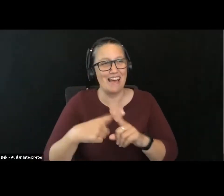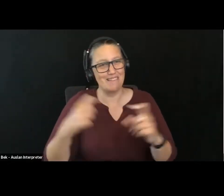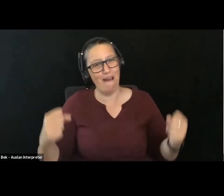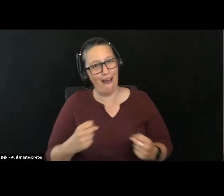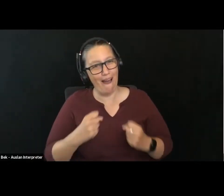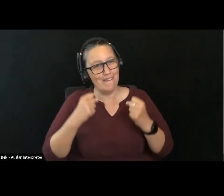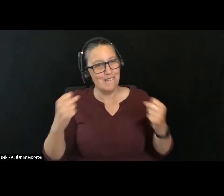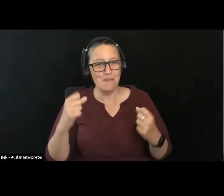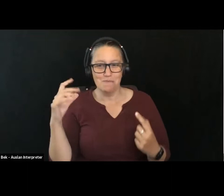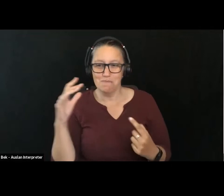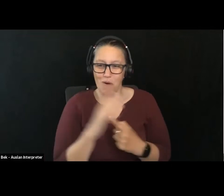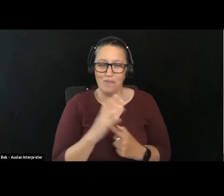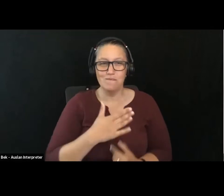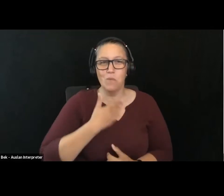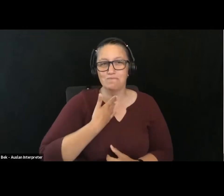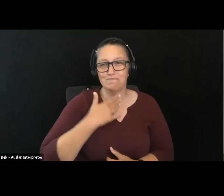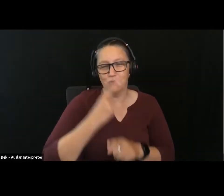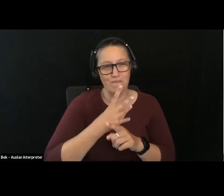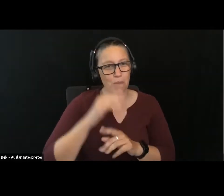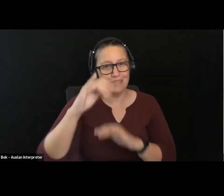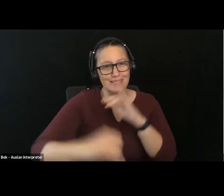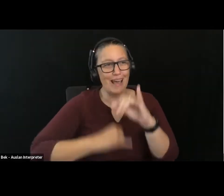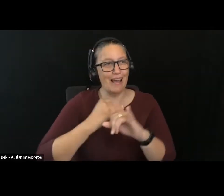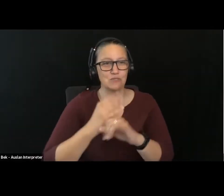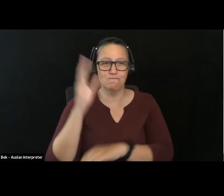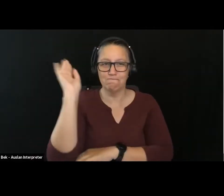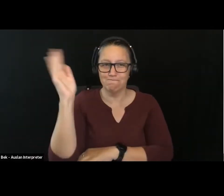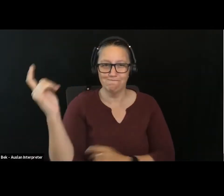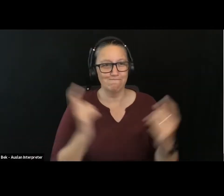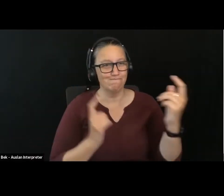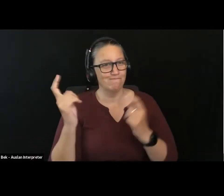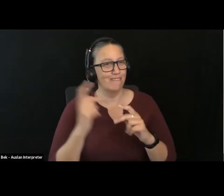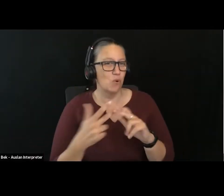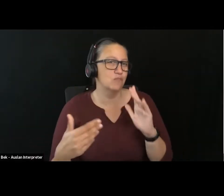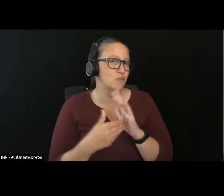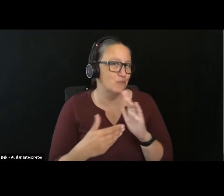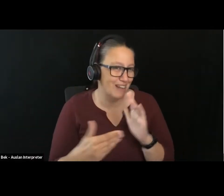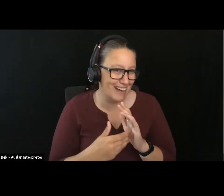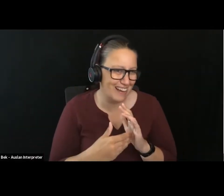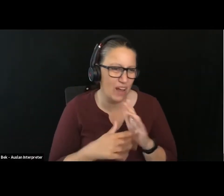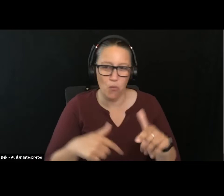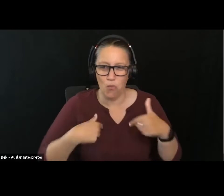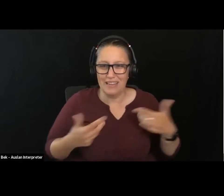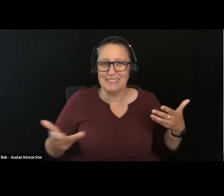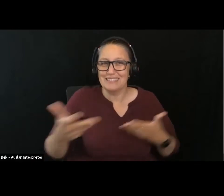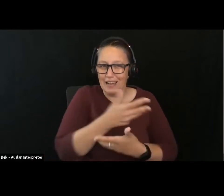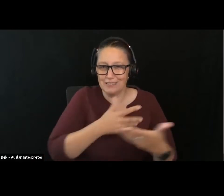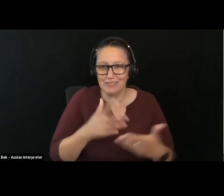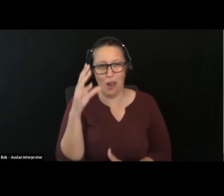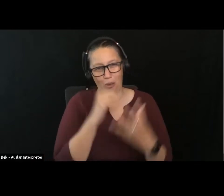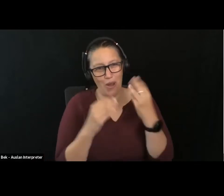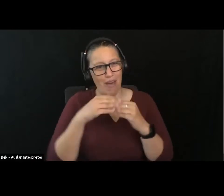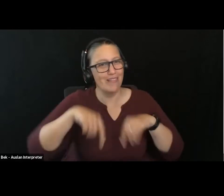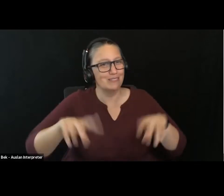voices from international colleagues on the topic we're here to discuss and learn about.